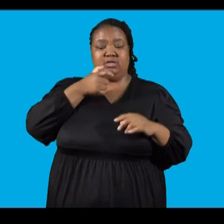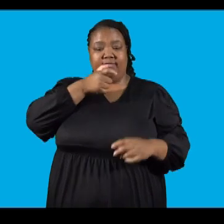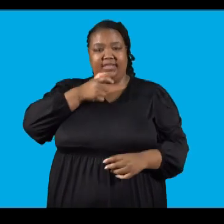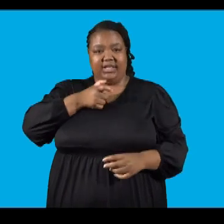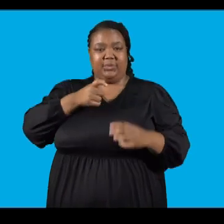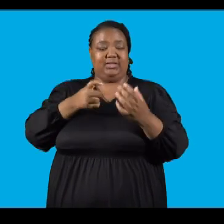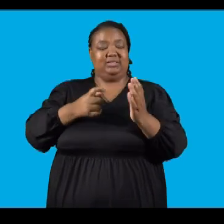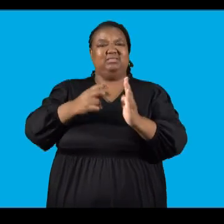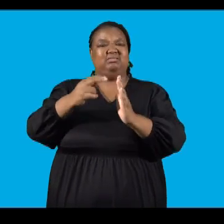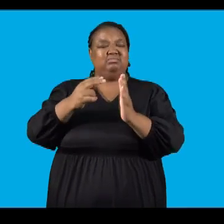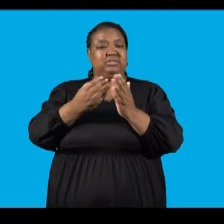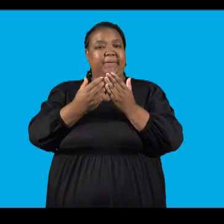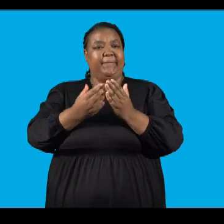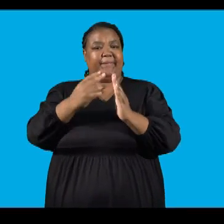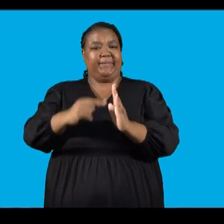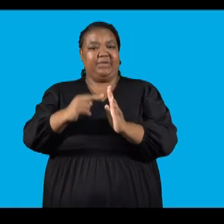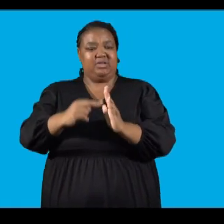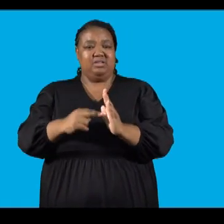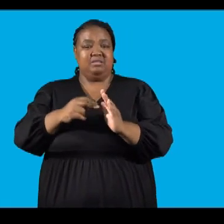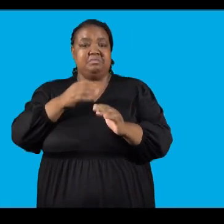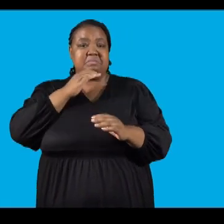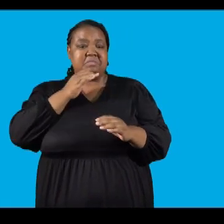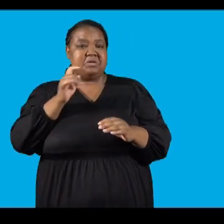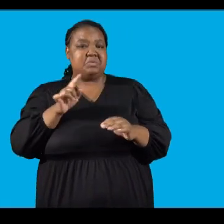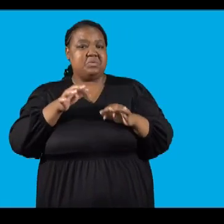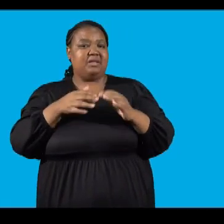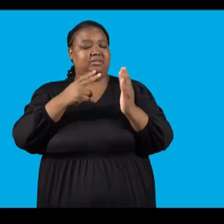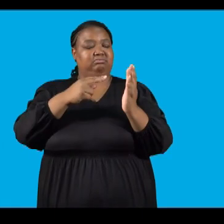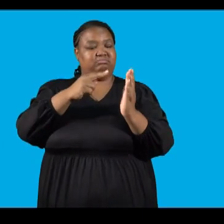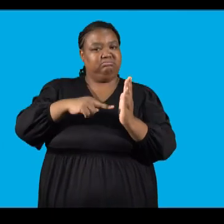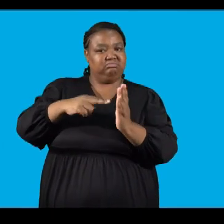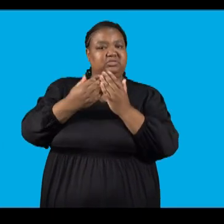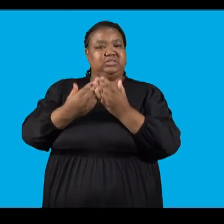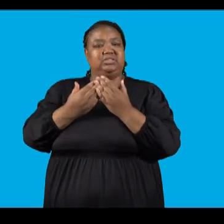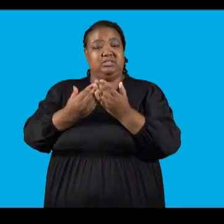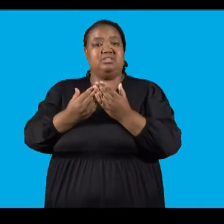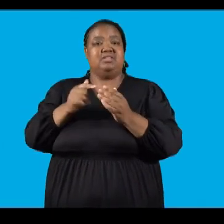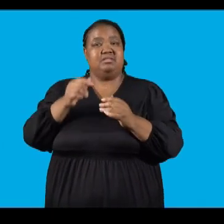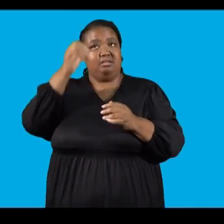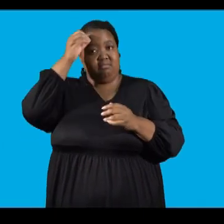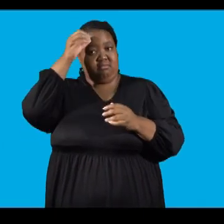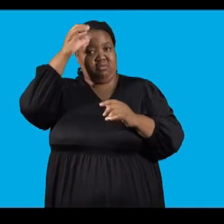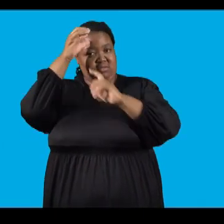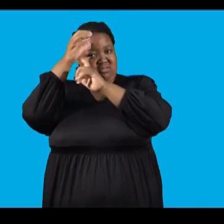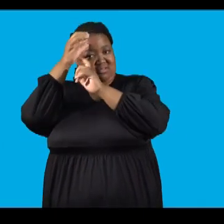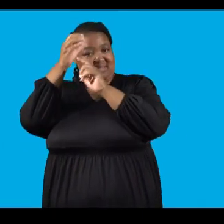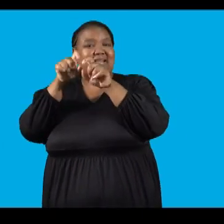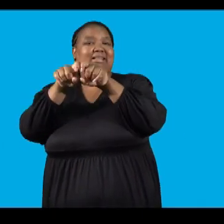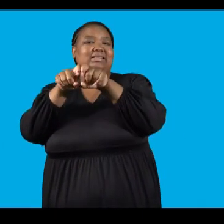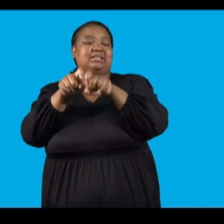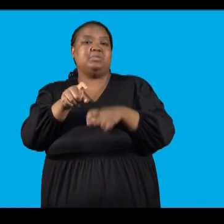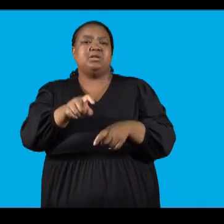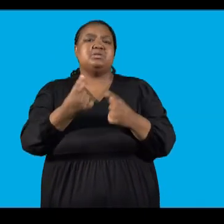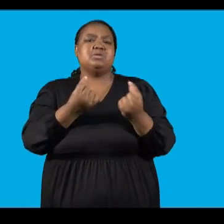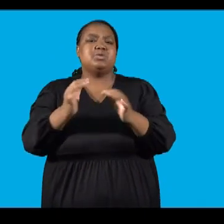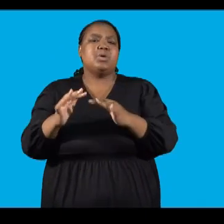terminology, study those concepts and descriptions, and lastly, you need to test your concept knowledge.